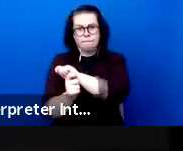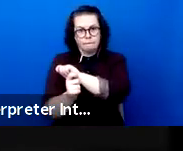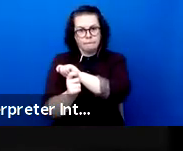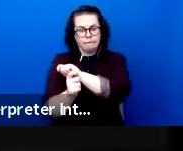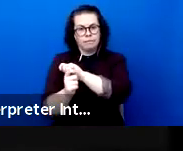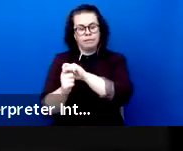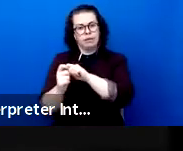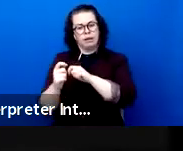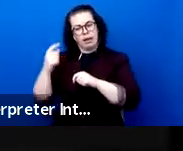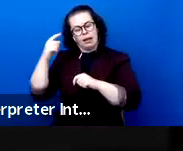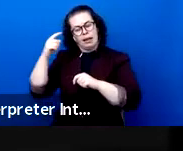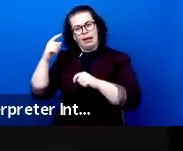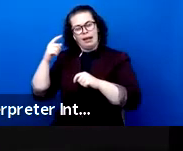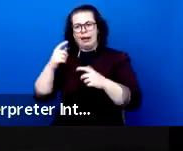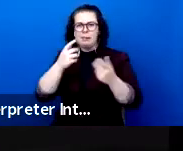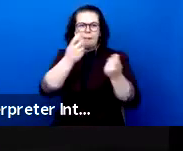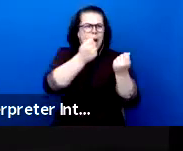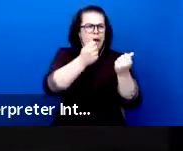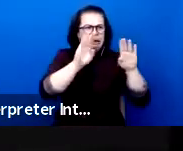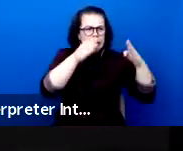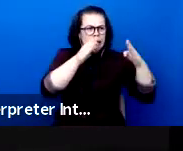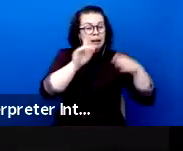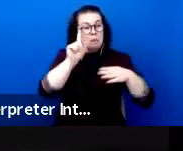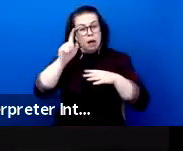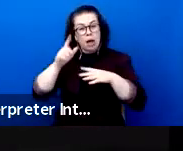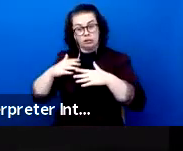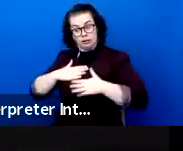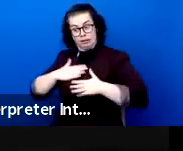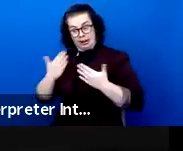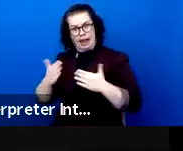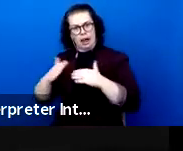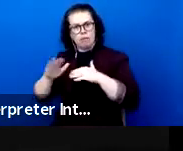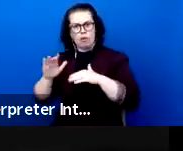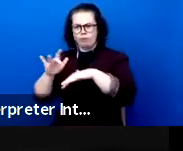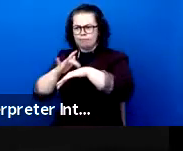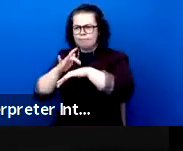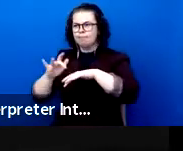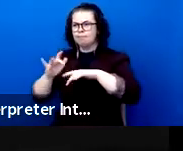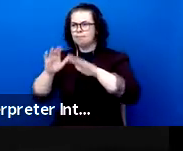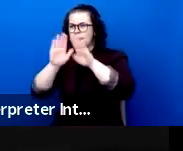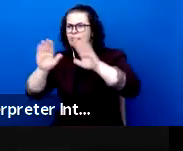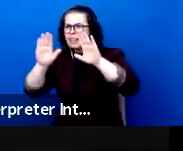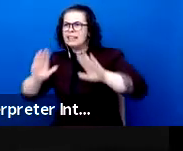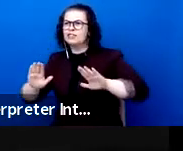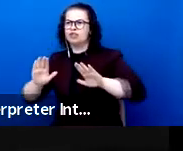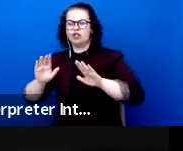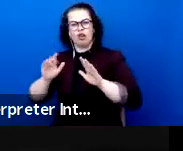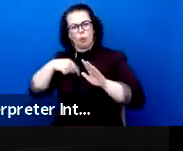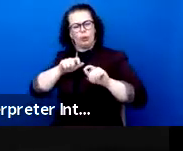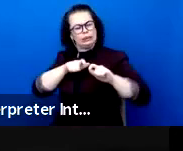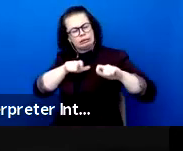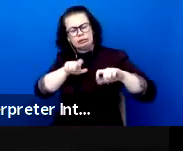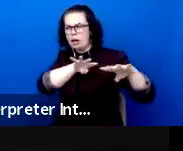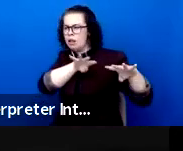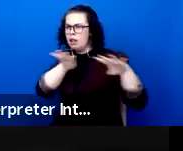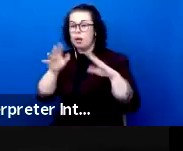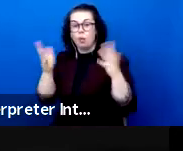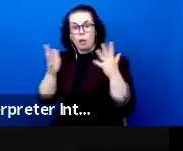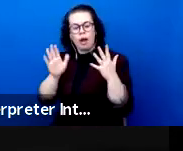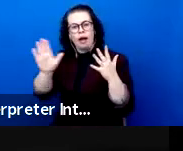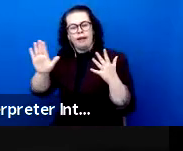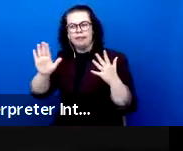time of performance, the presence of bodies and voices in the same place and same time.